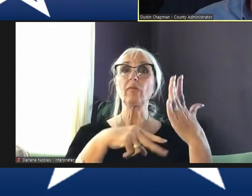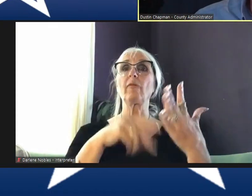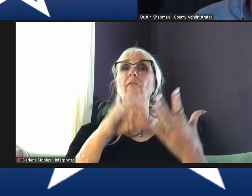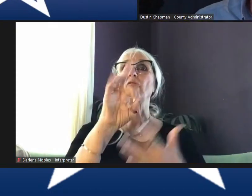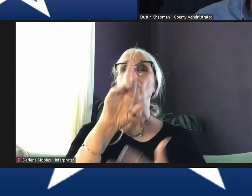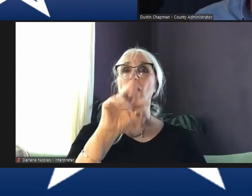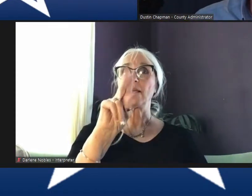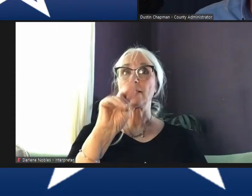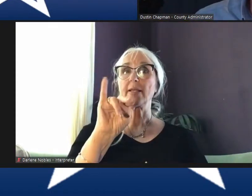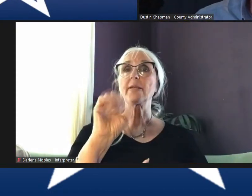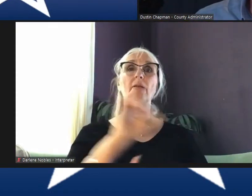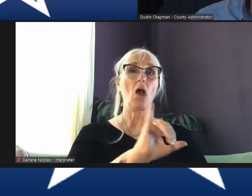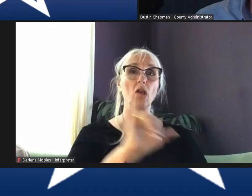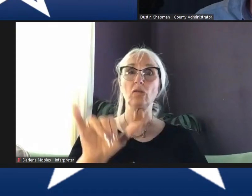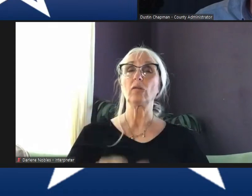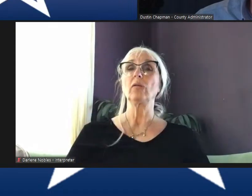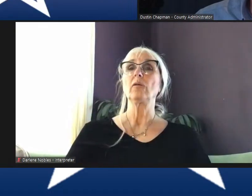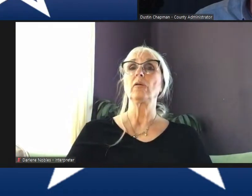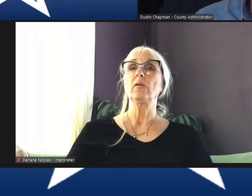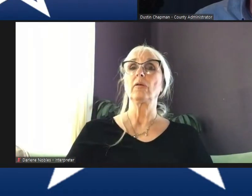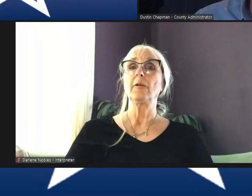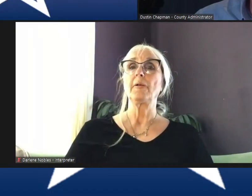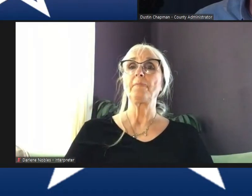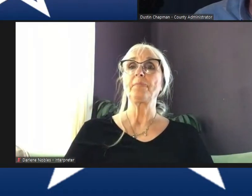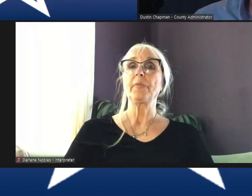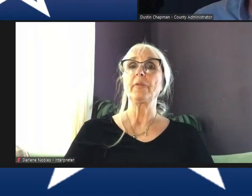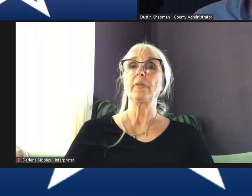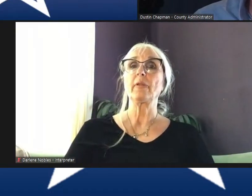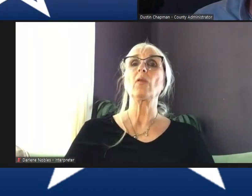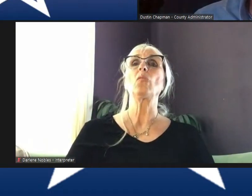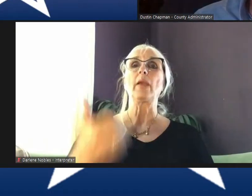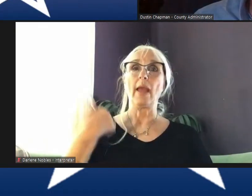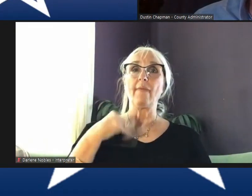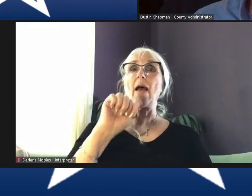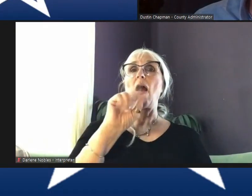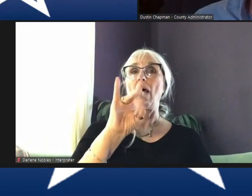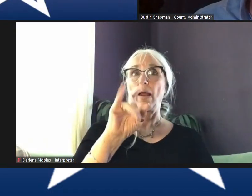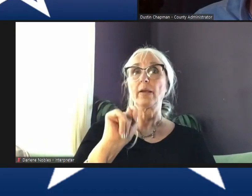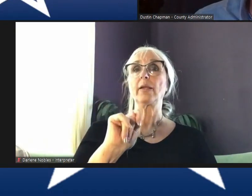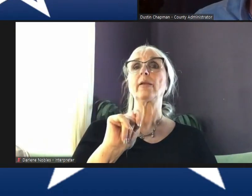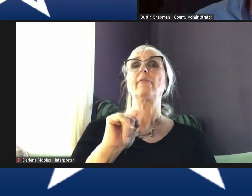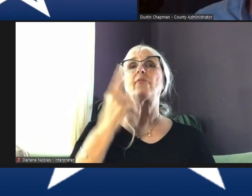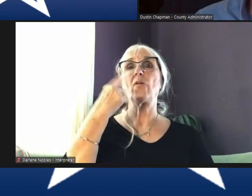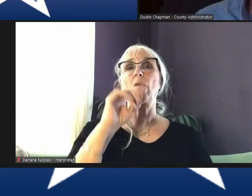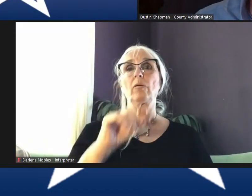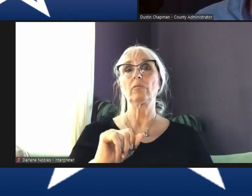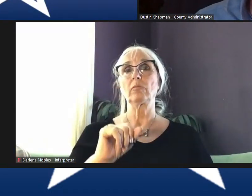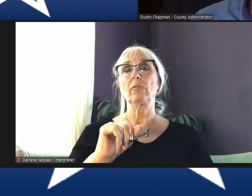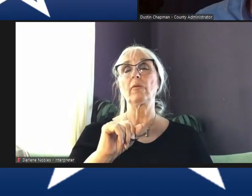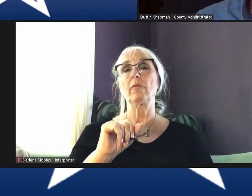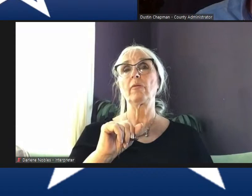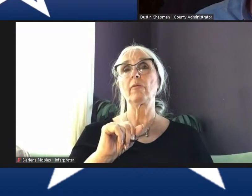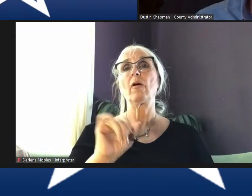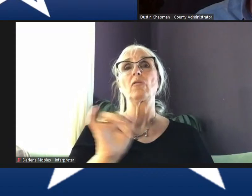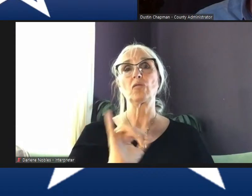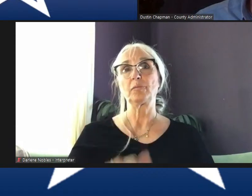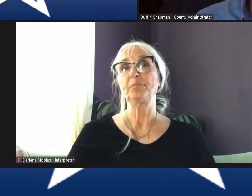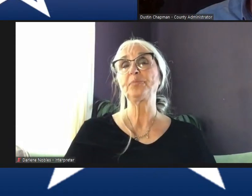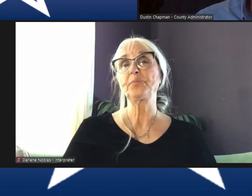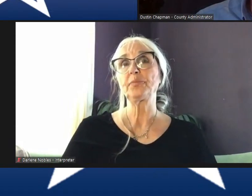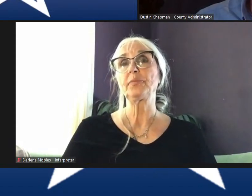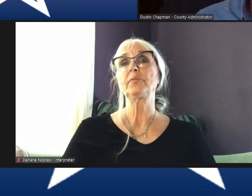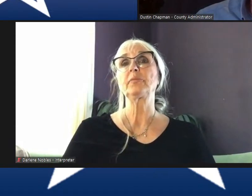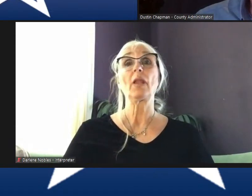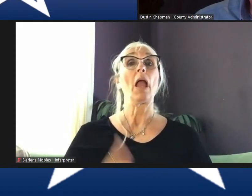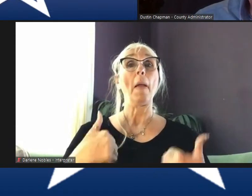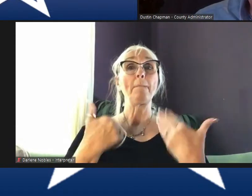Yes, they submit all of the backup and then we do an audit on the grant. All right, is there a motion to